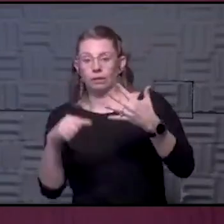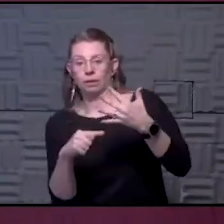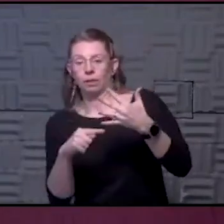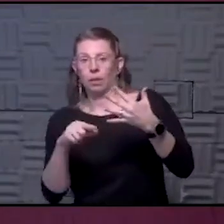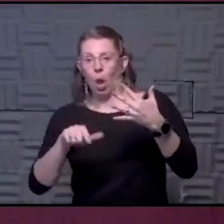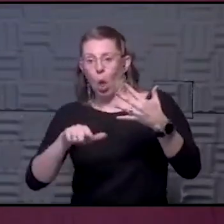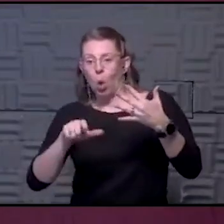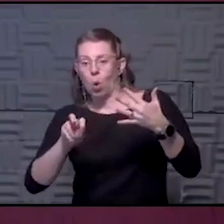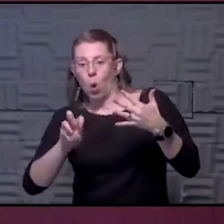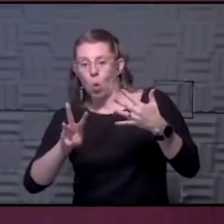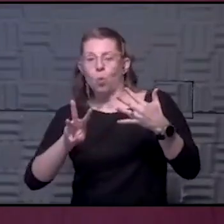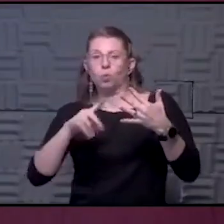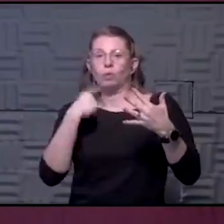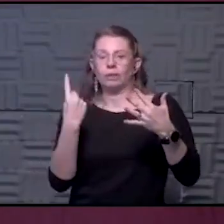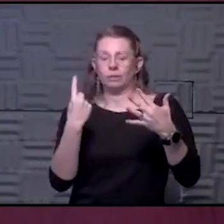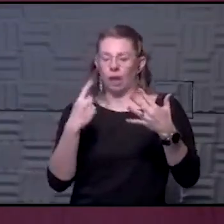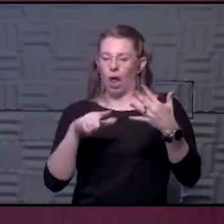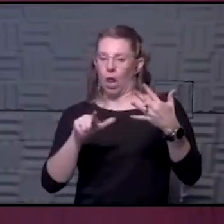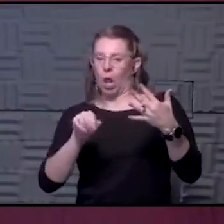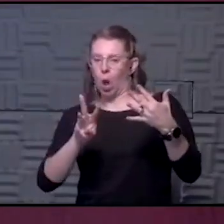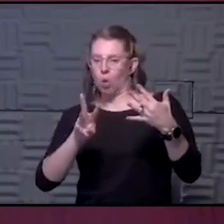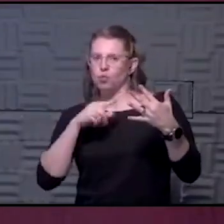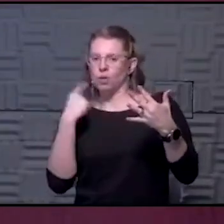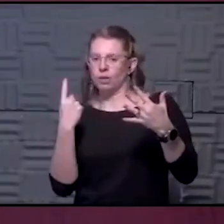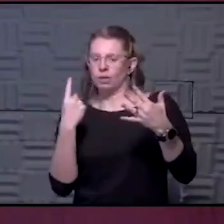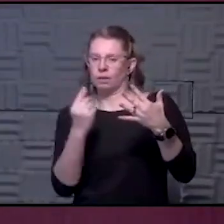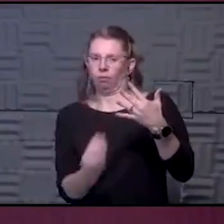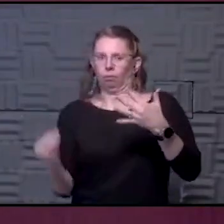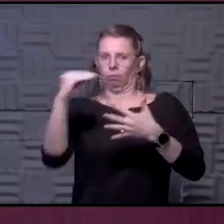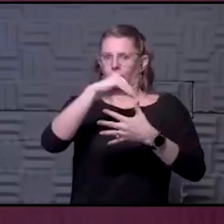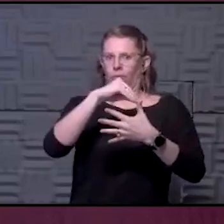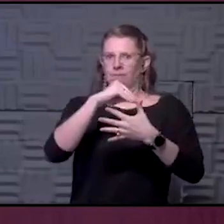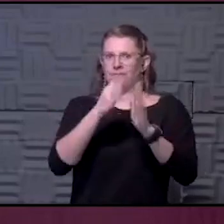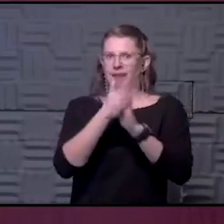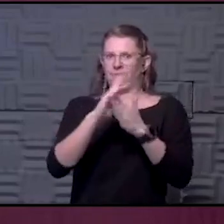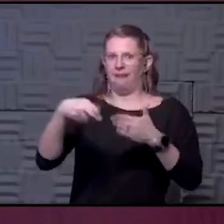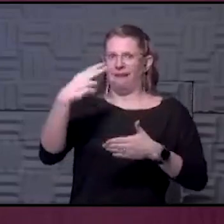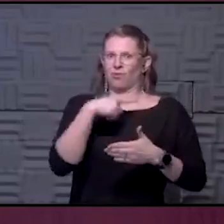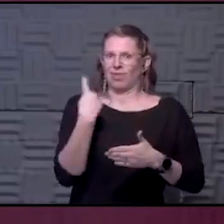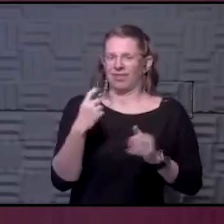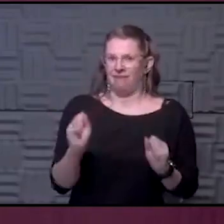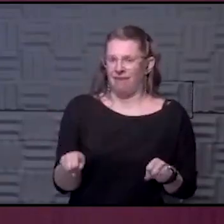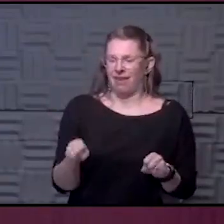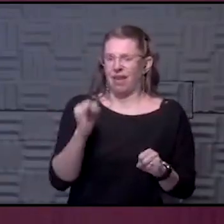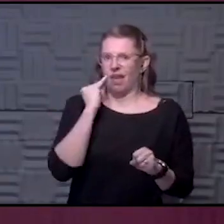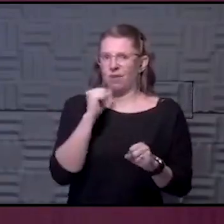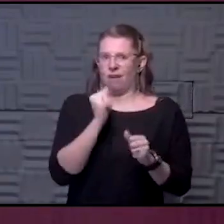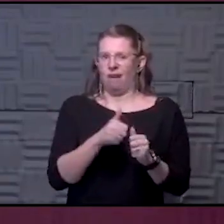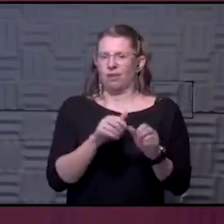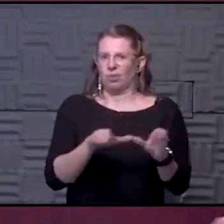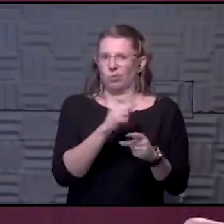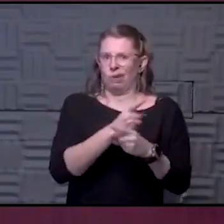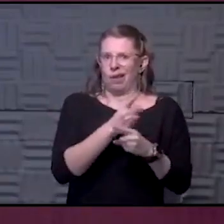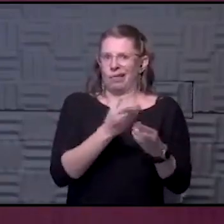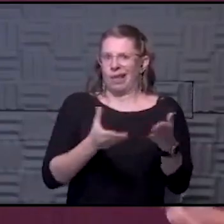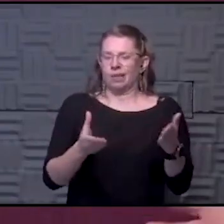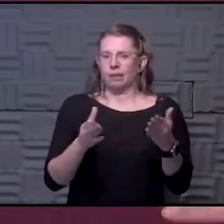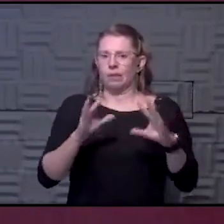that, because you can take a low risk sport and make it high if you don't do the right things. Right. You can take a high risk sport and make it low. So let's not